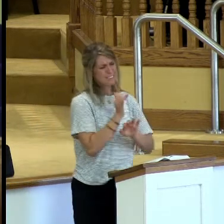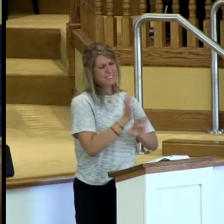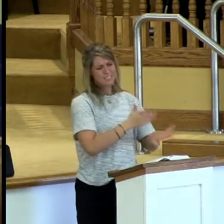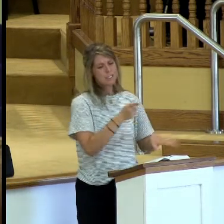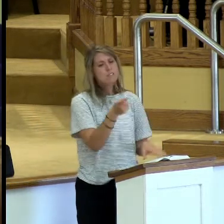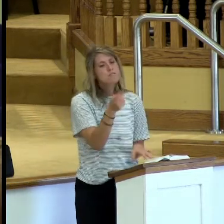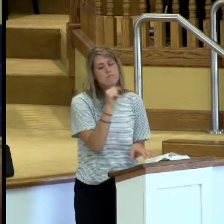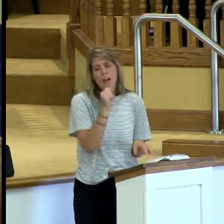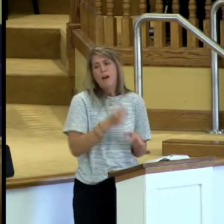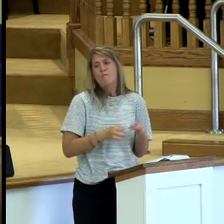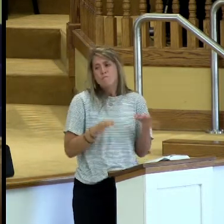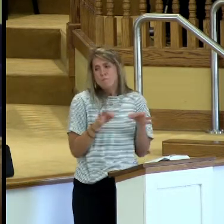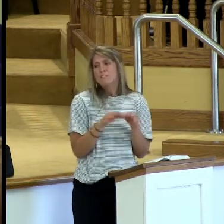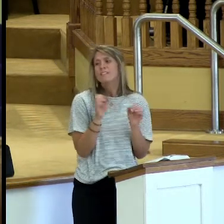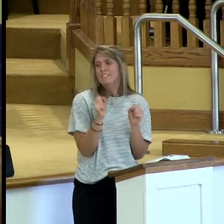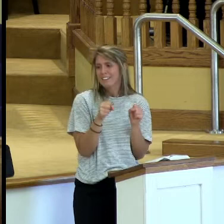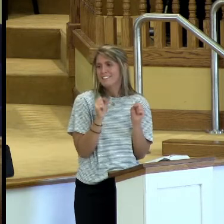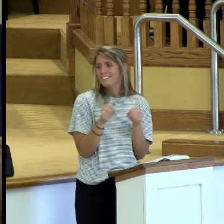that you're not worthy.